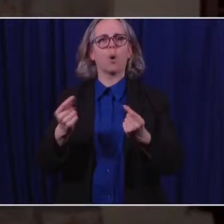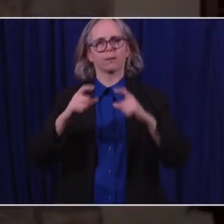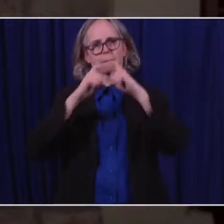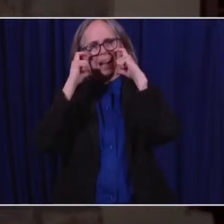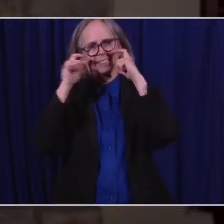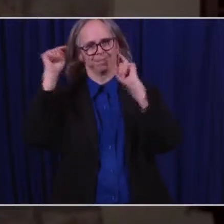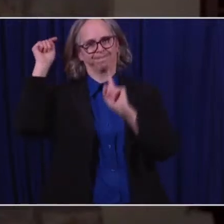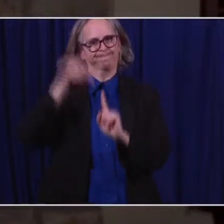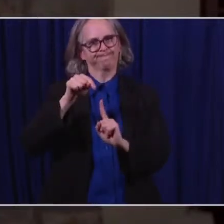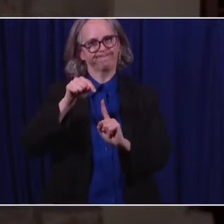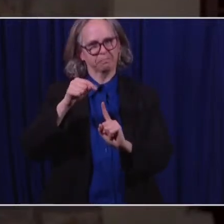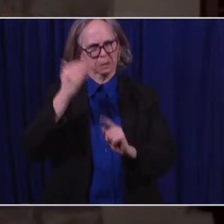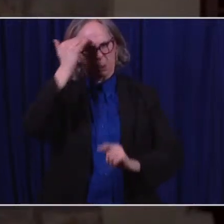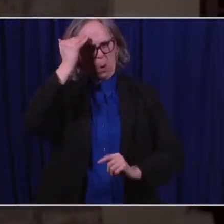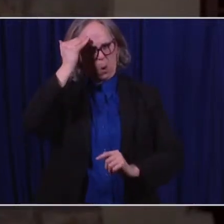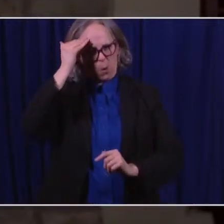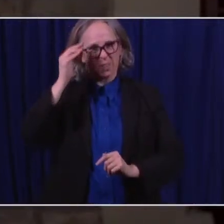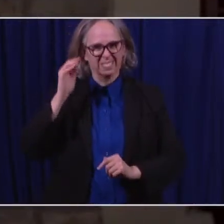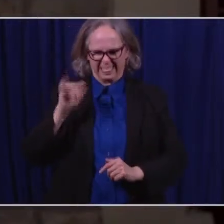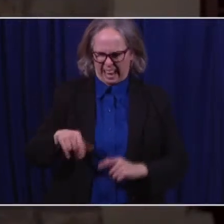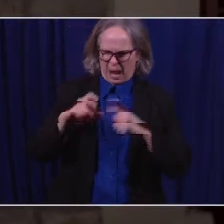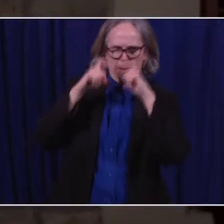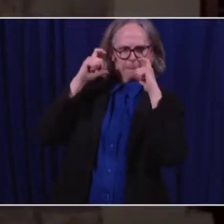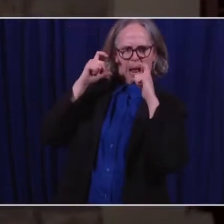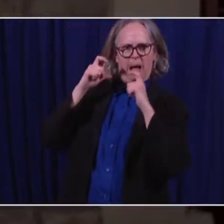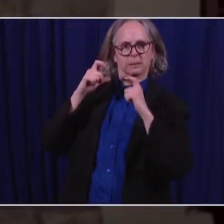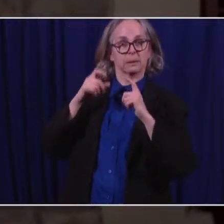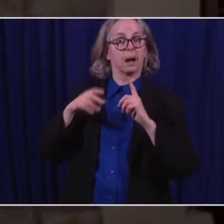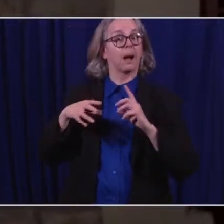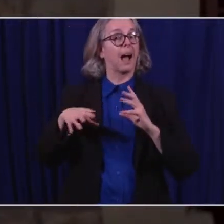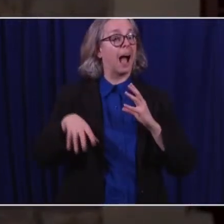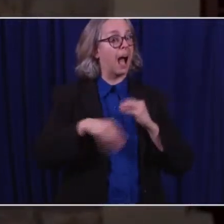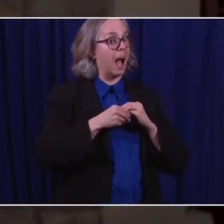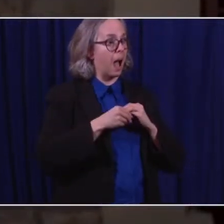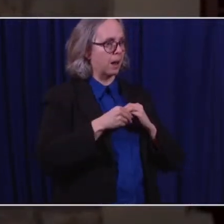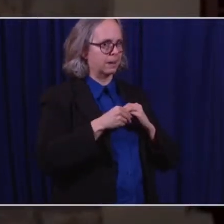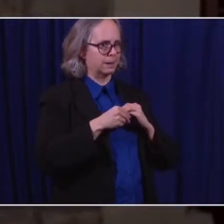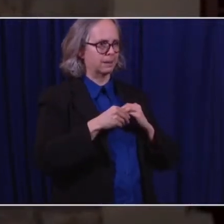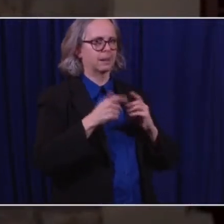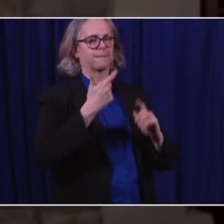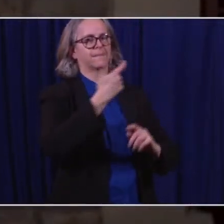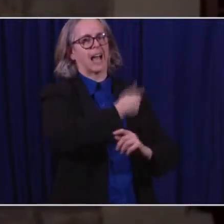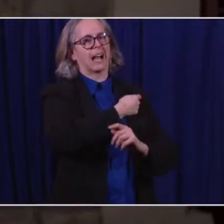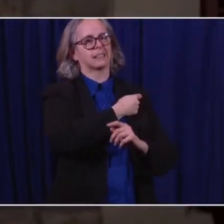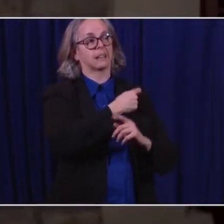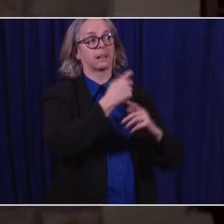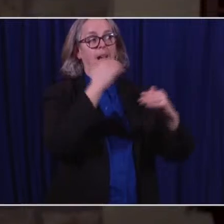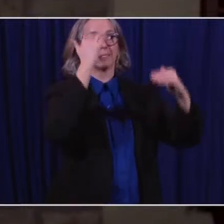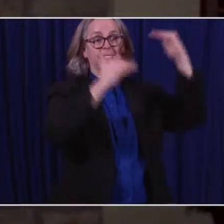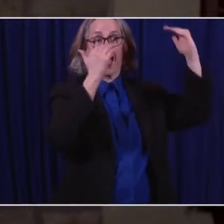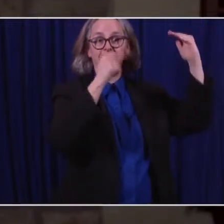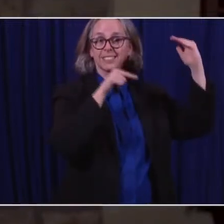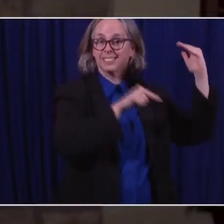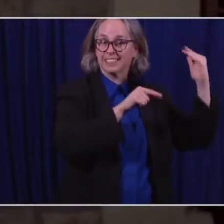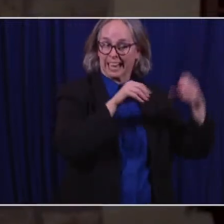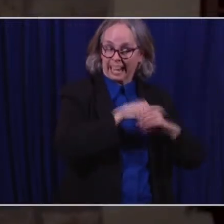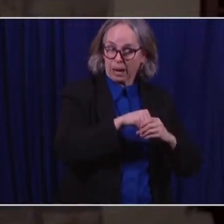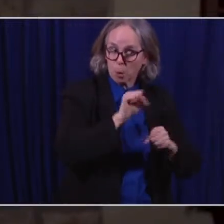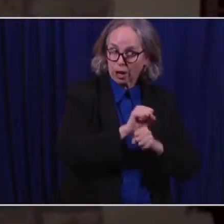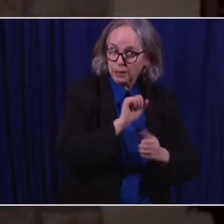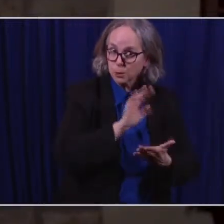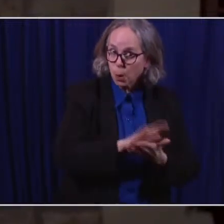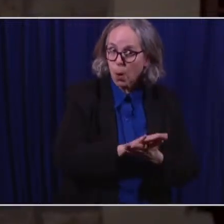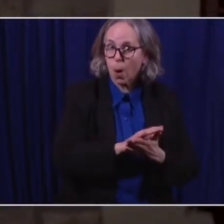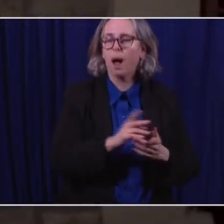to vaccinate every person who wants to be in that school, no matter what their